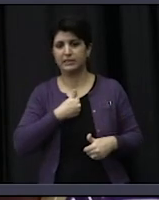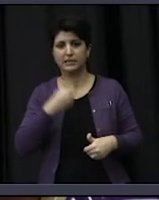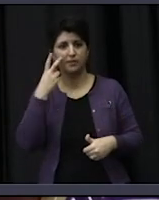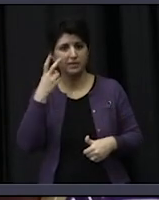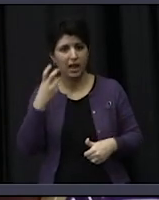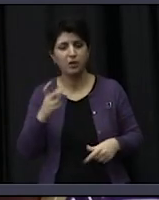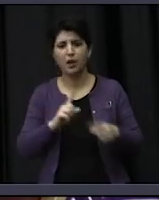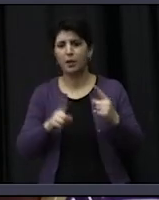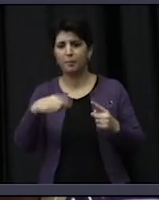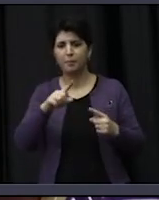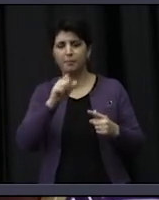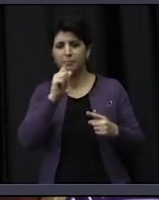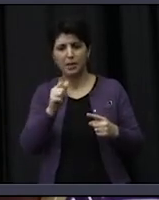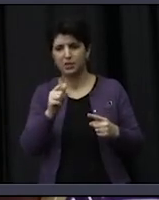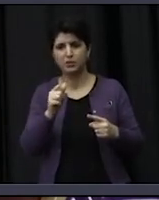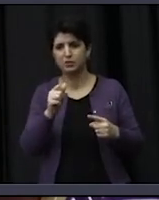it. You embrace it.